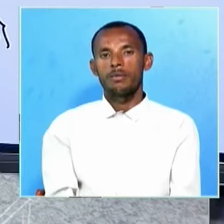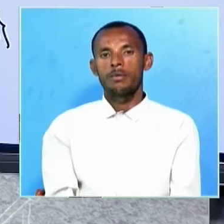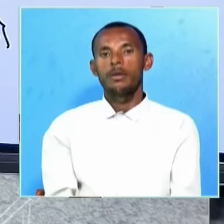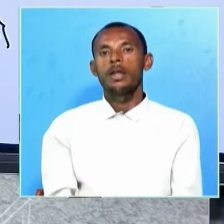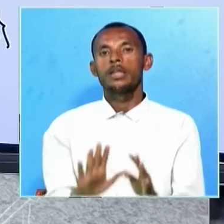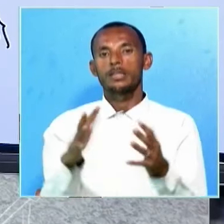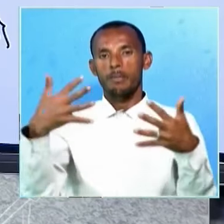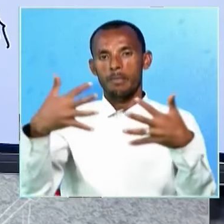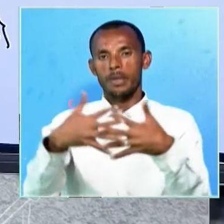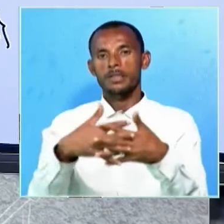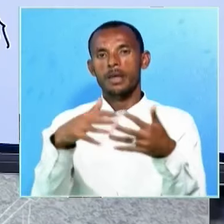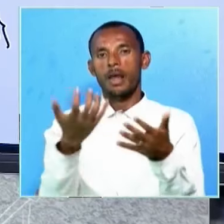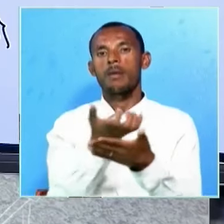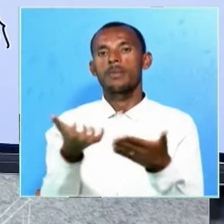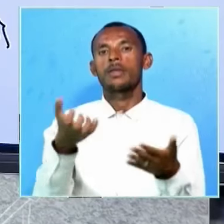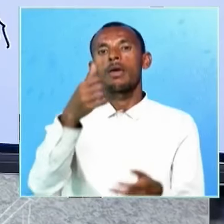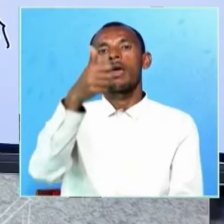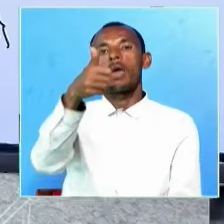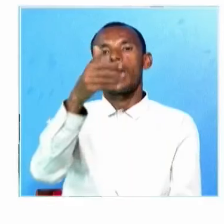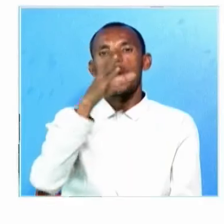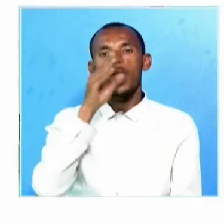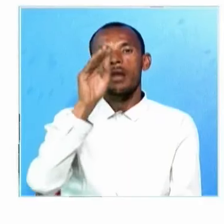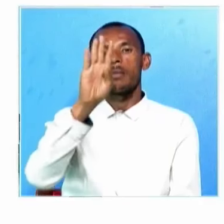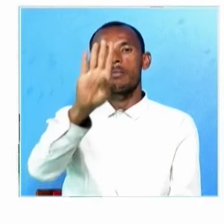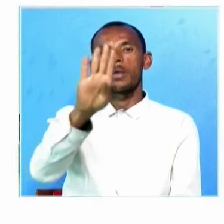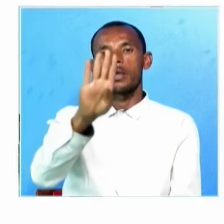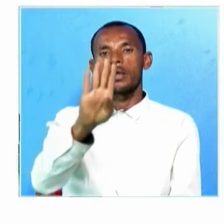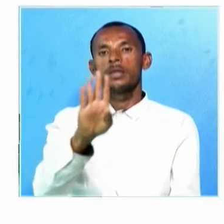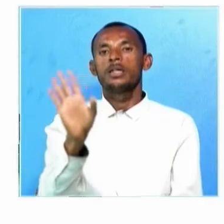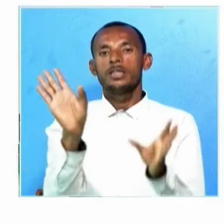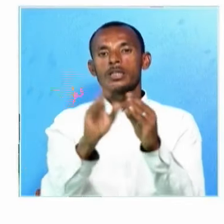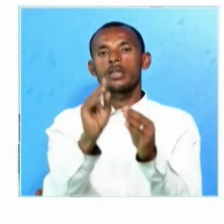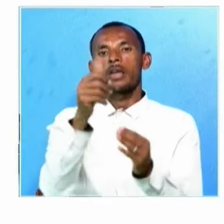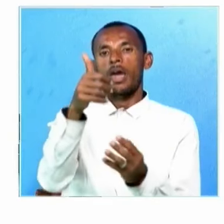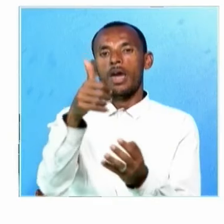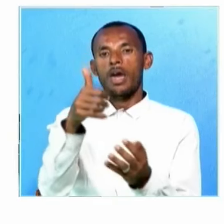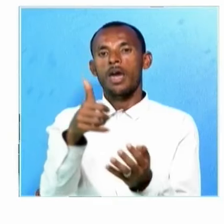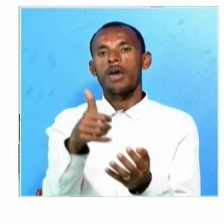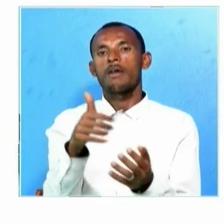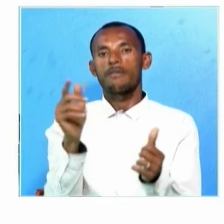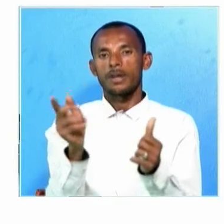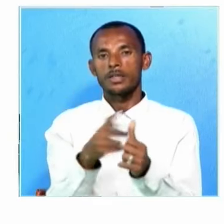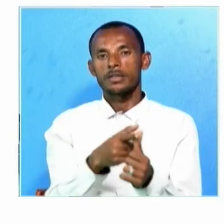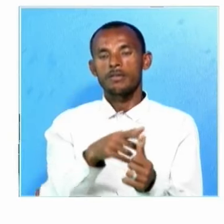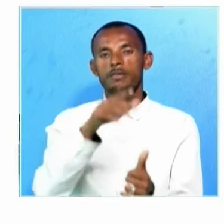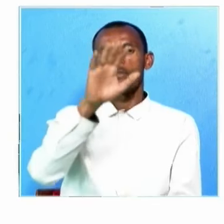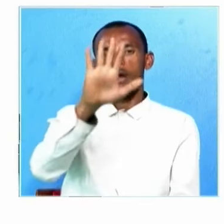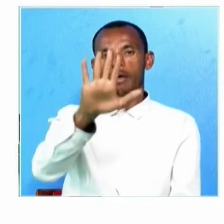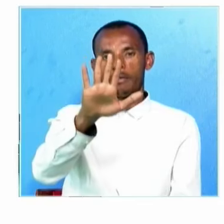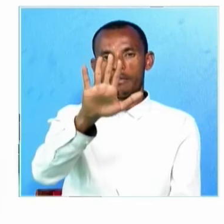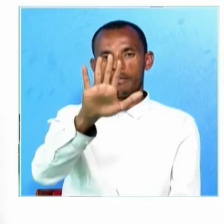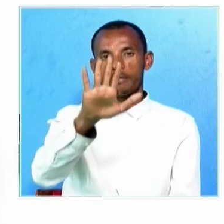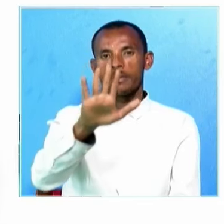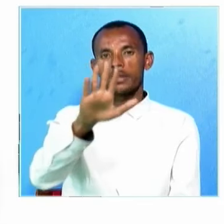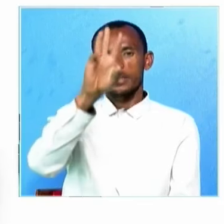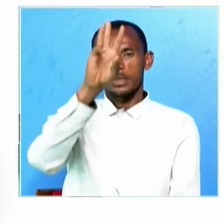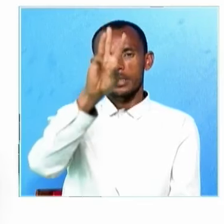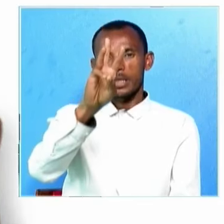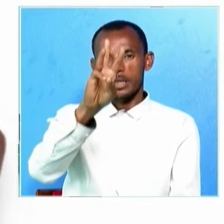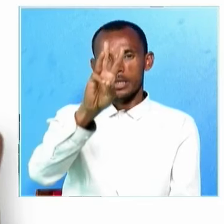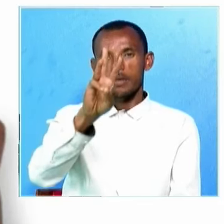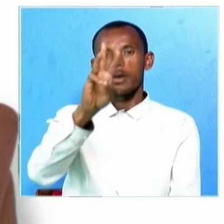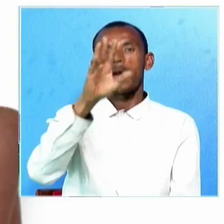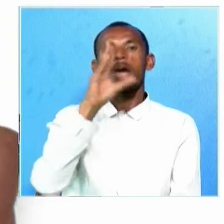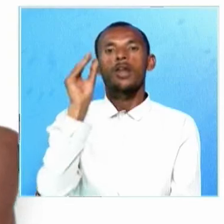let's mix the elements of set A and set B. Set A first contains the elements 5, 6,